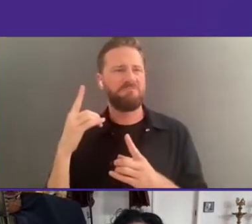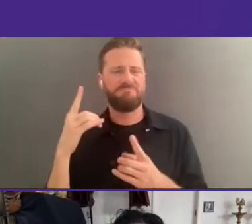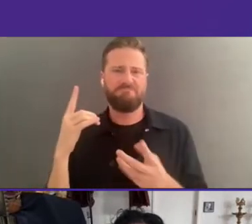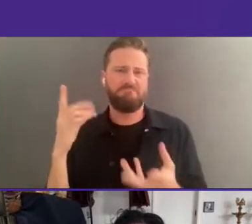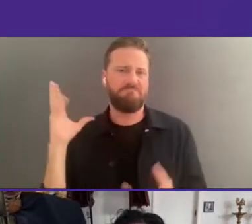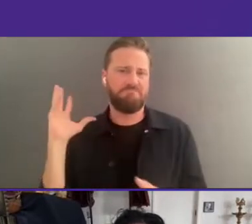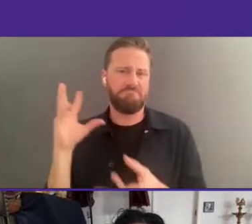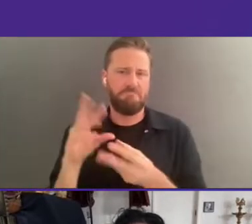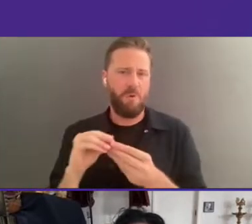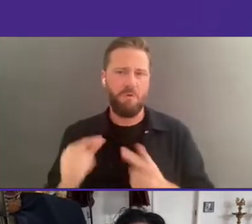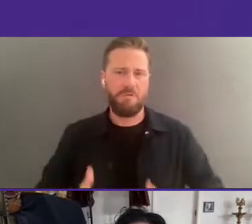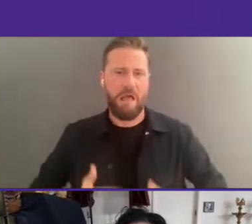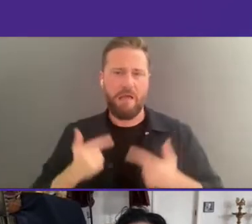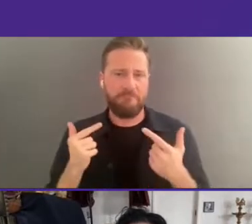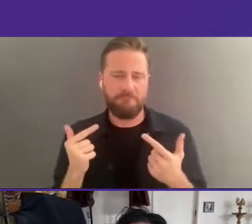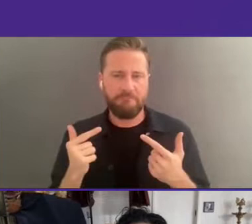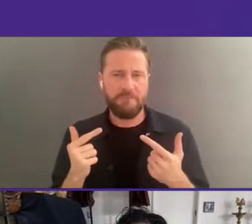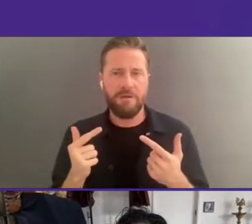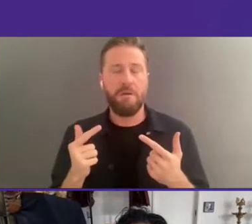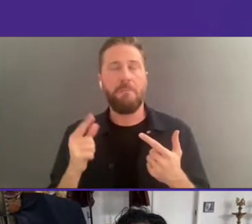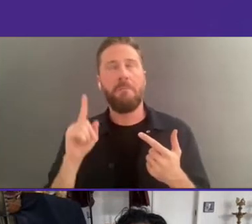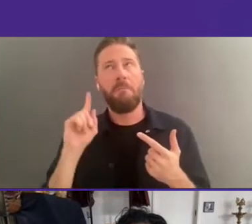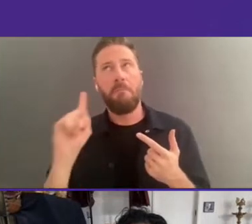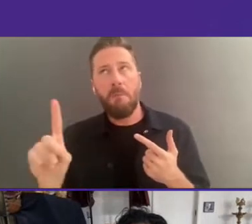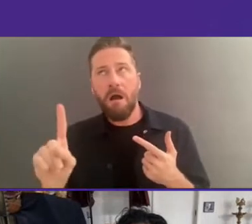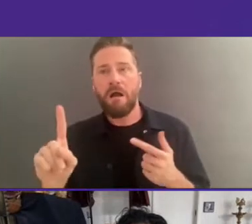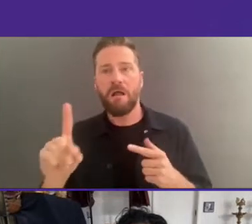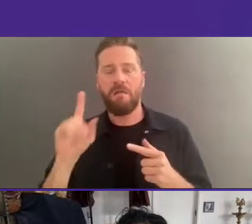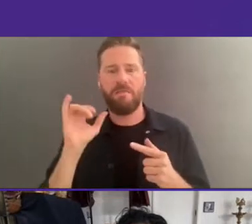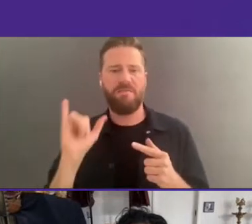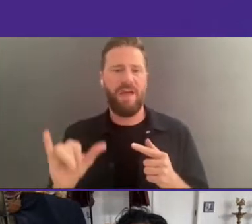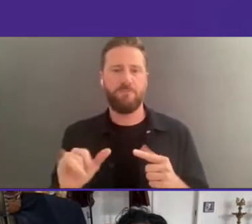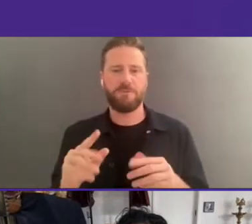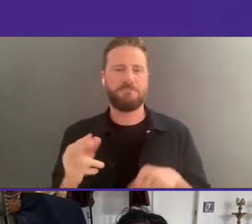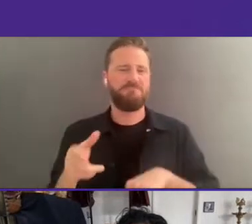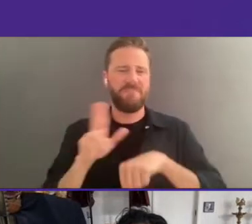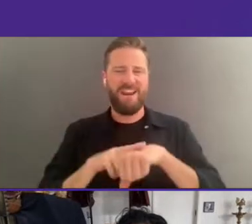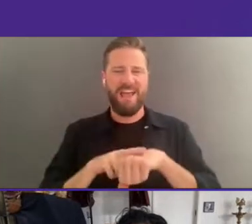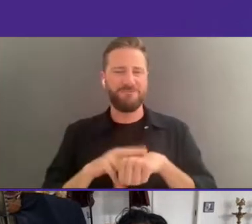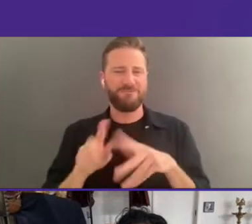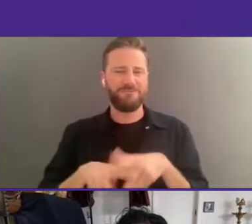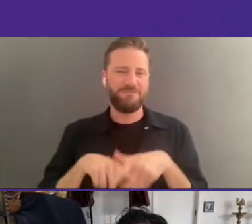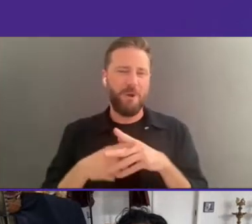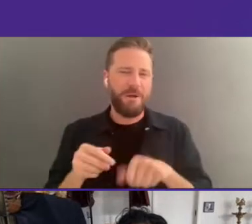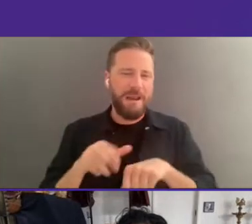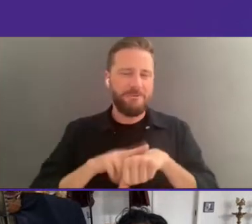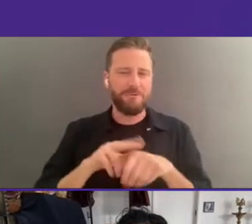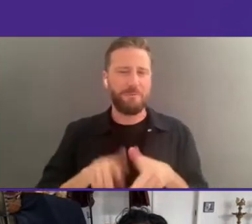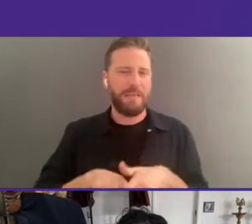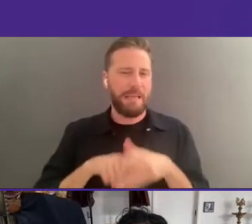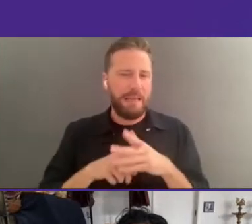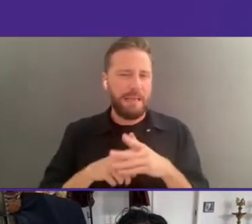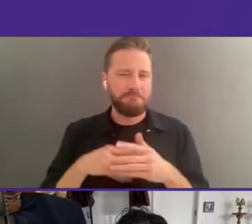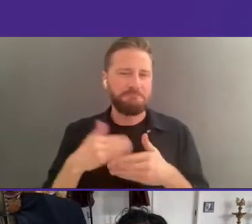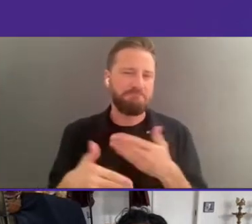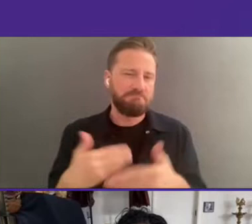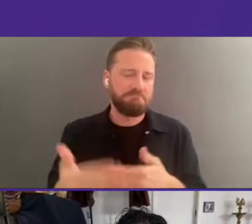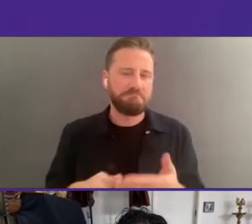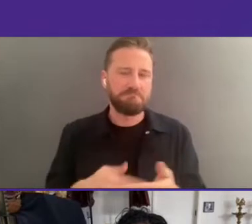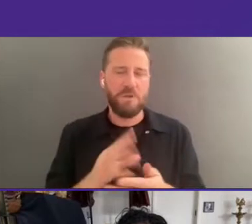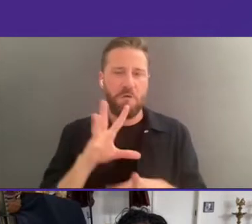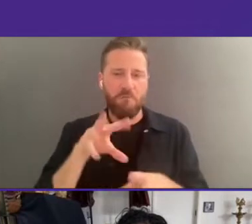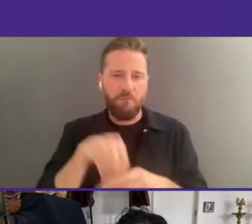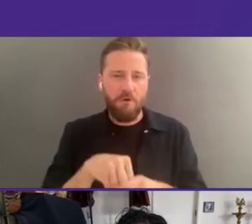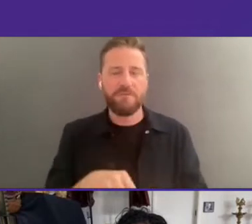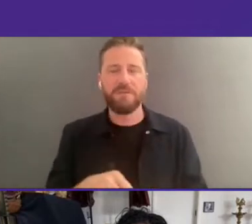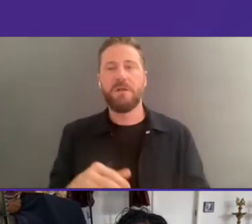practically my entire life. However, it was organic in the beginning, and without going